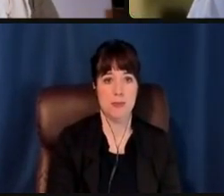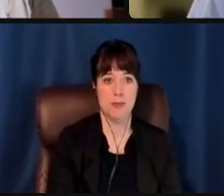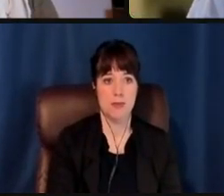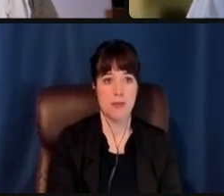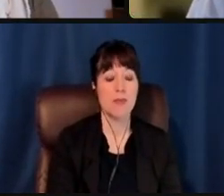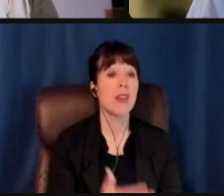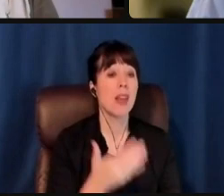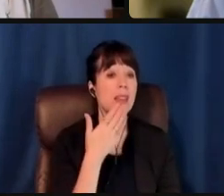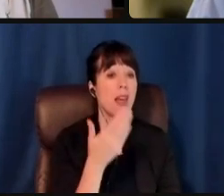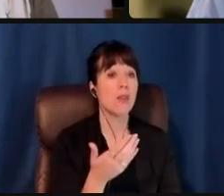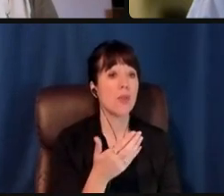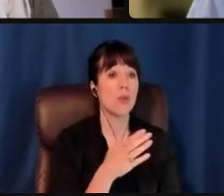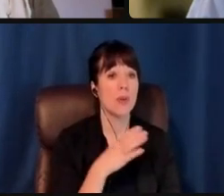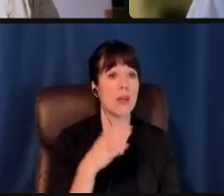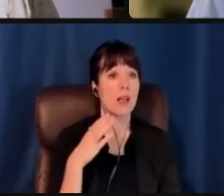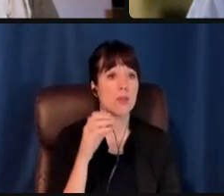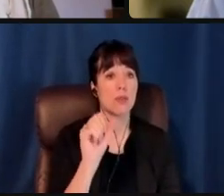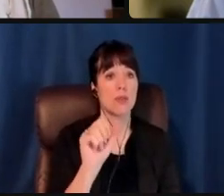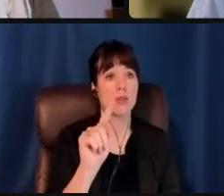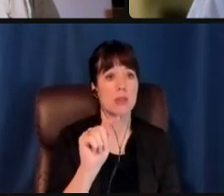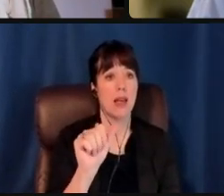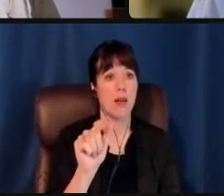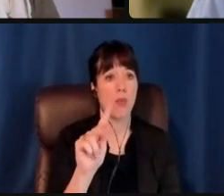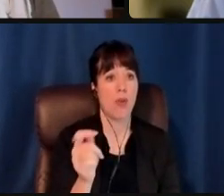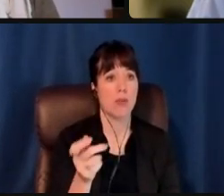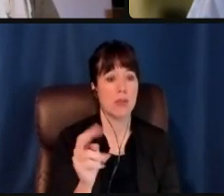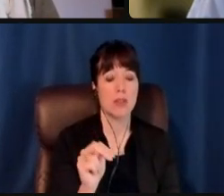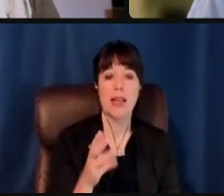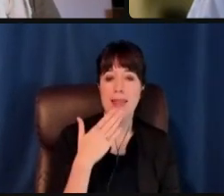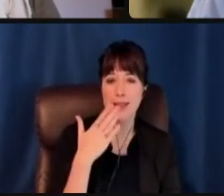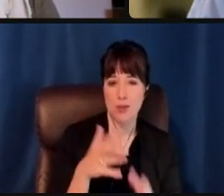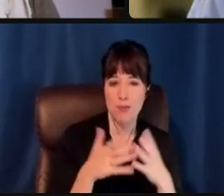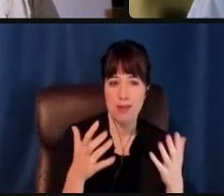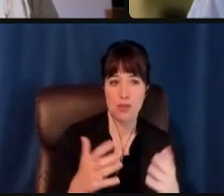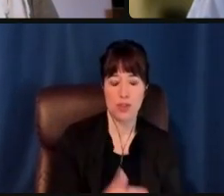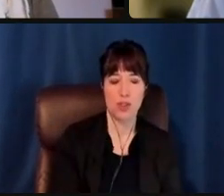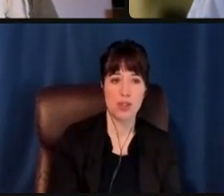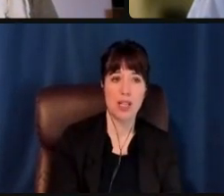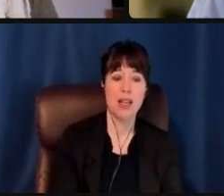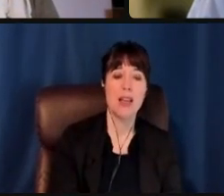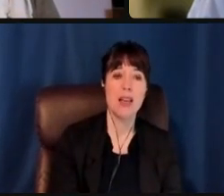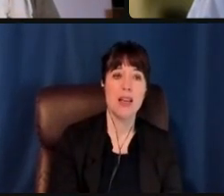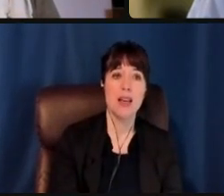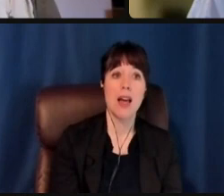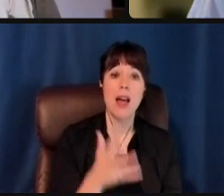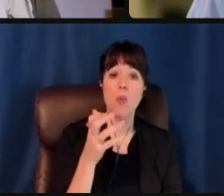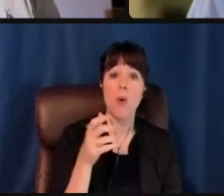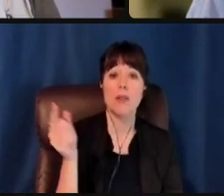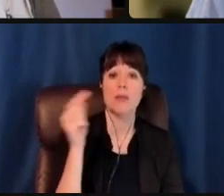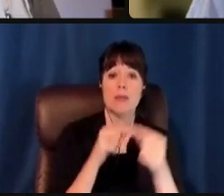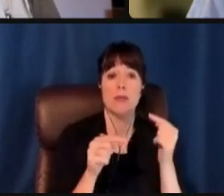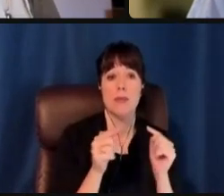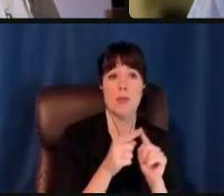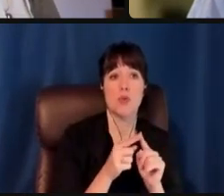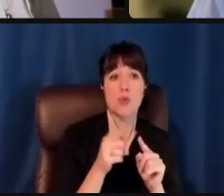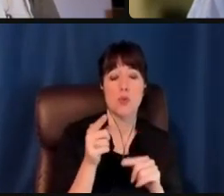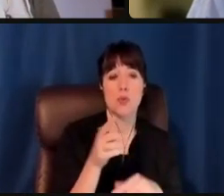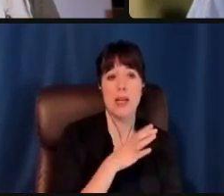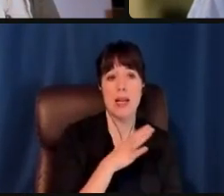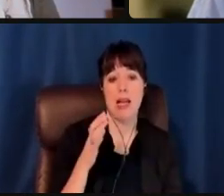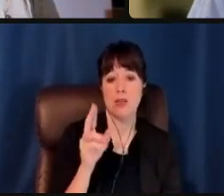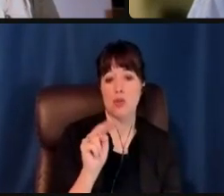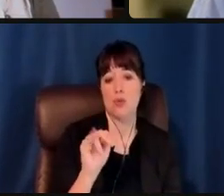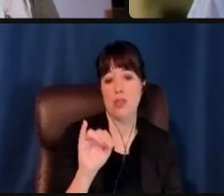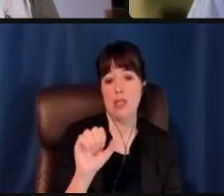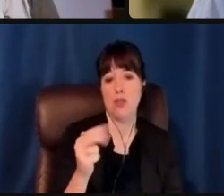Thank you. Councillor Stapleton. Thank you so much. I wanted to circle back to what Councillor Nishioka had just